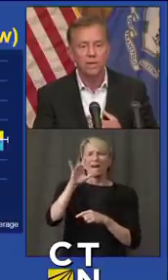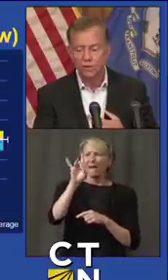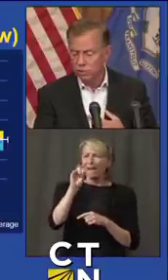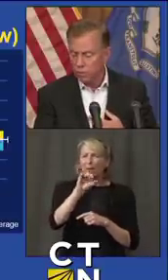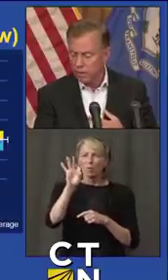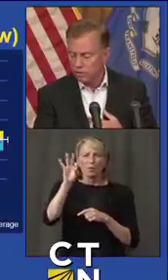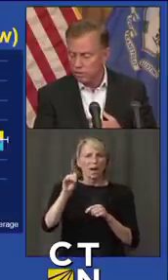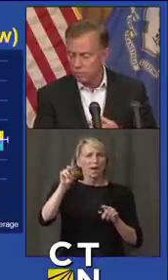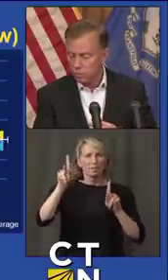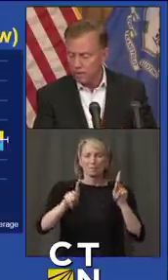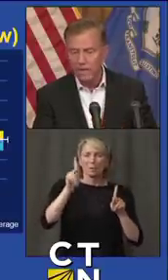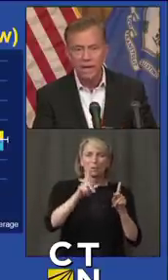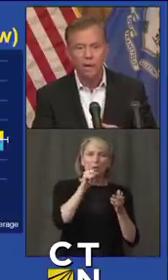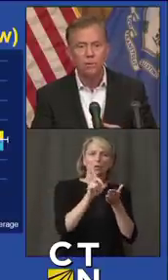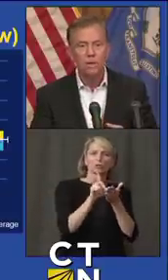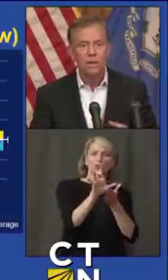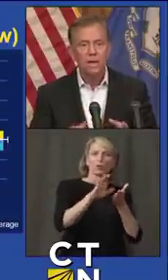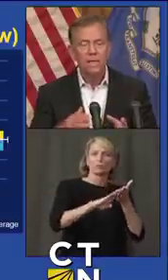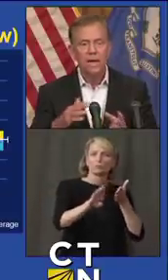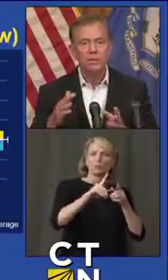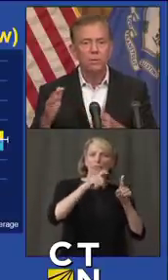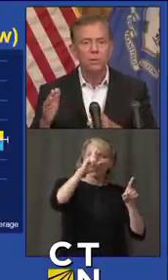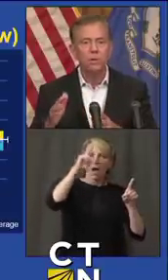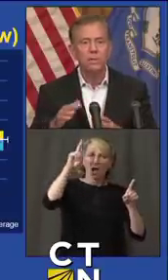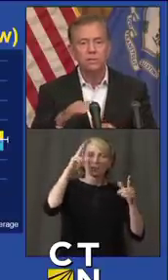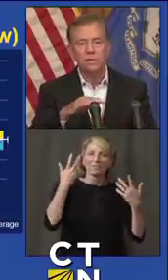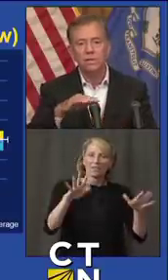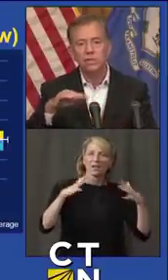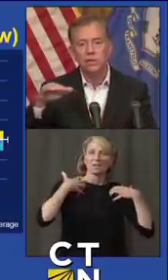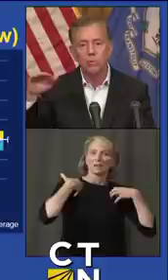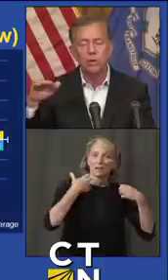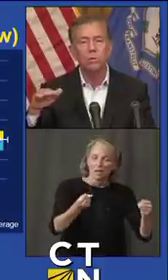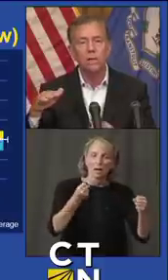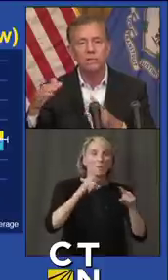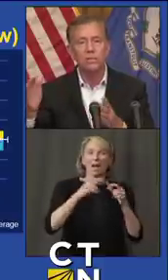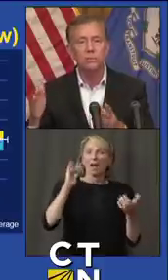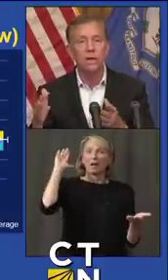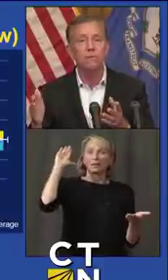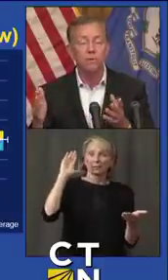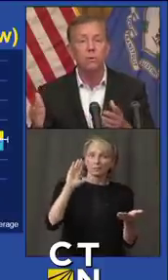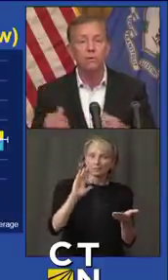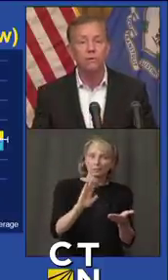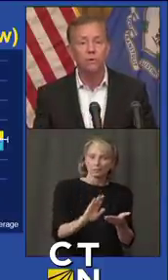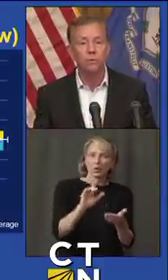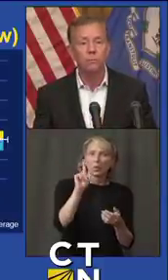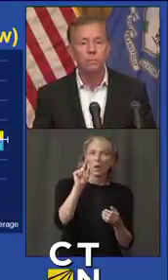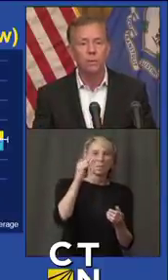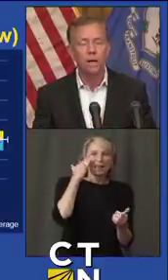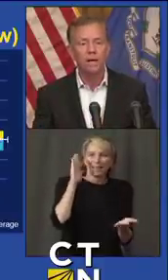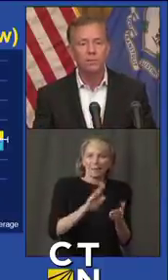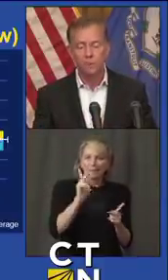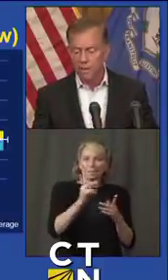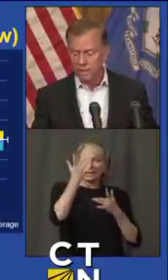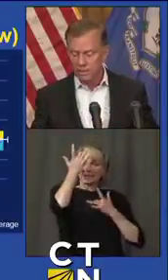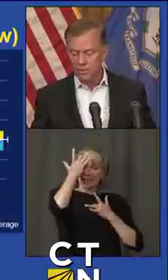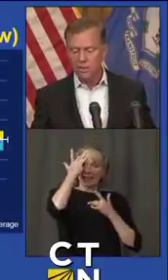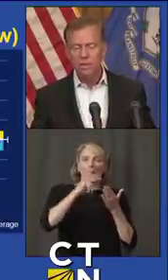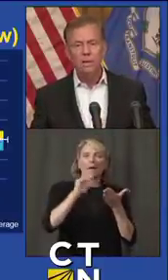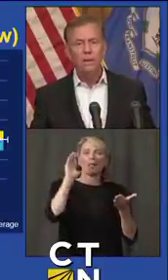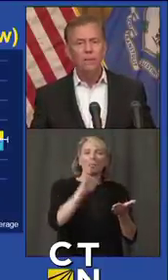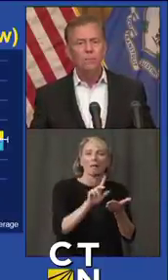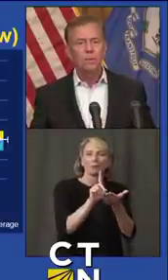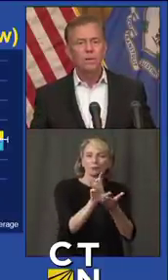whatever that is, 20 or so right now. And that number is continuing to go less as we have fewer and fewer people